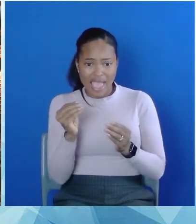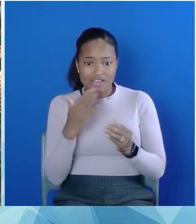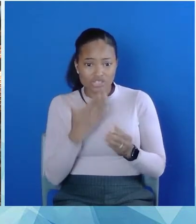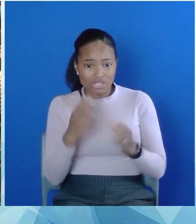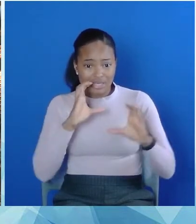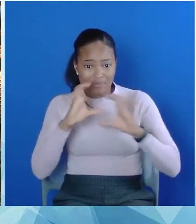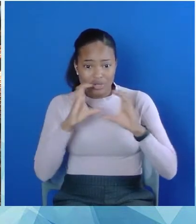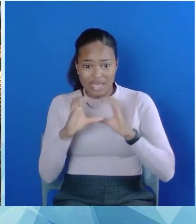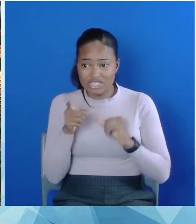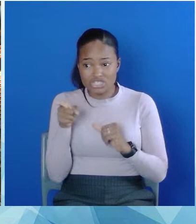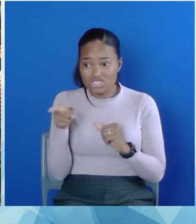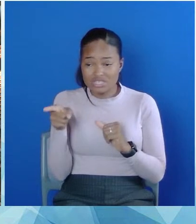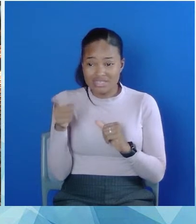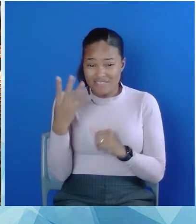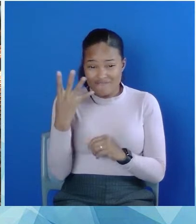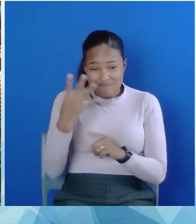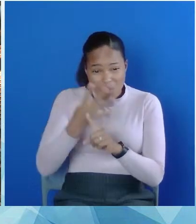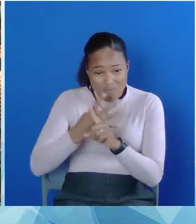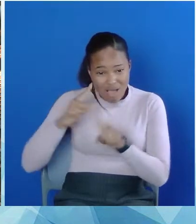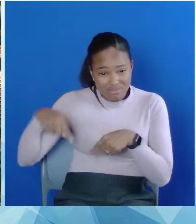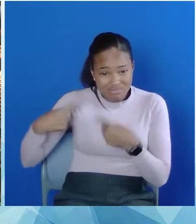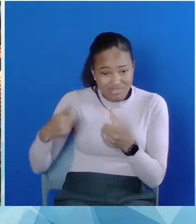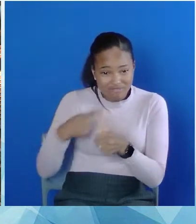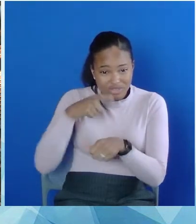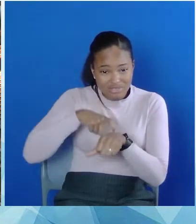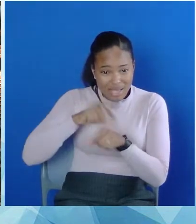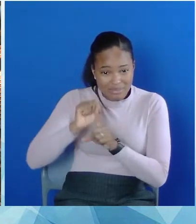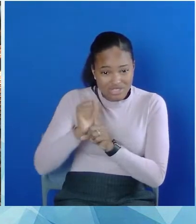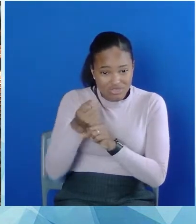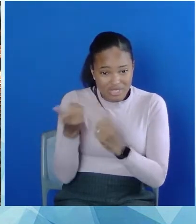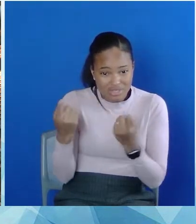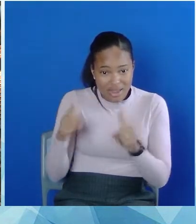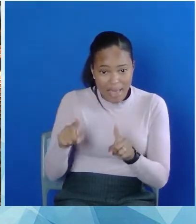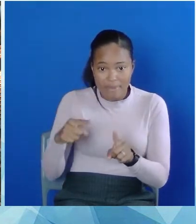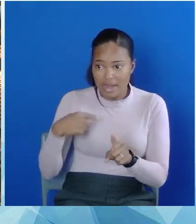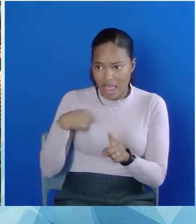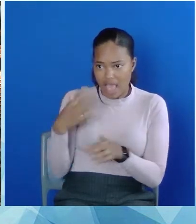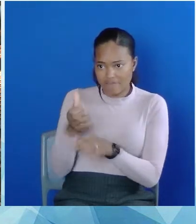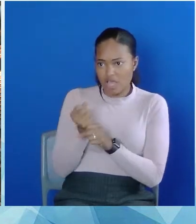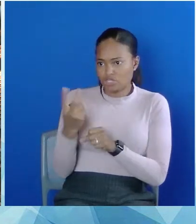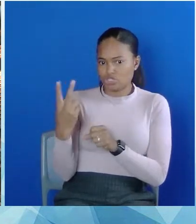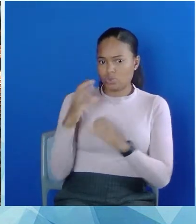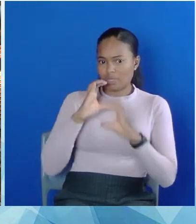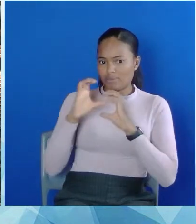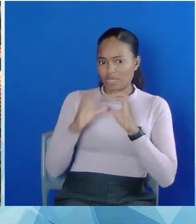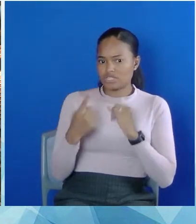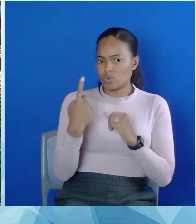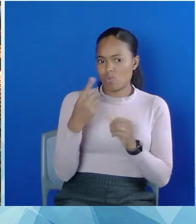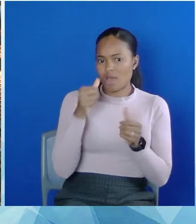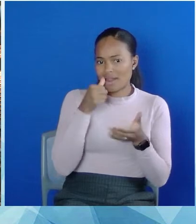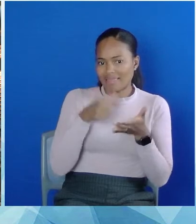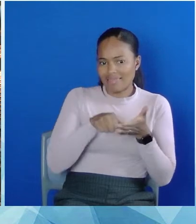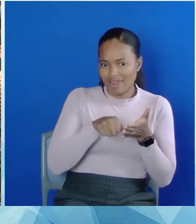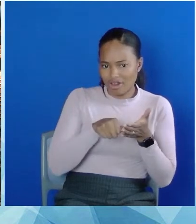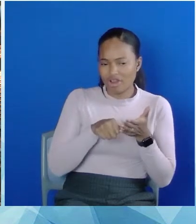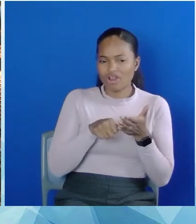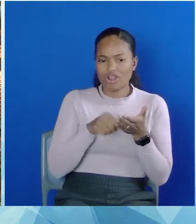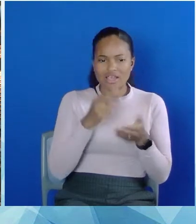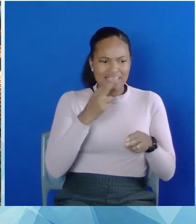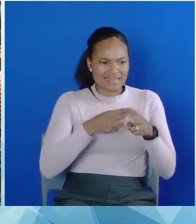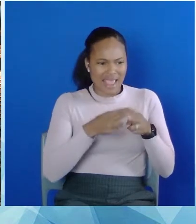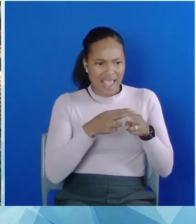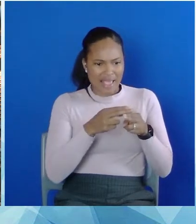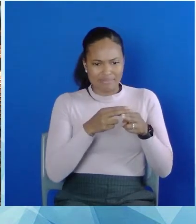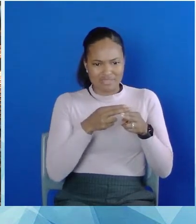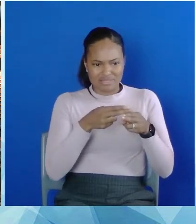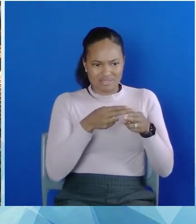4 months since this incident happened, I have gotten 2 communications. The one was not personal. It was just a form letter, and names were switched out, and it was